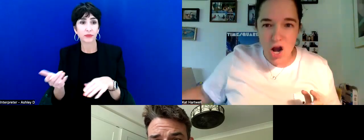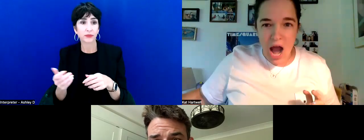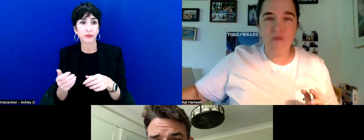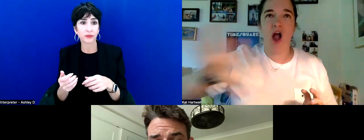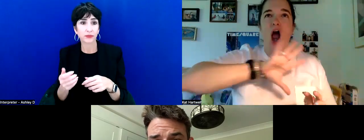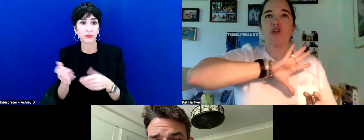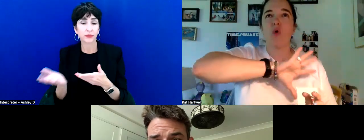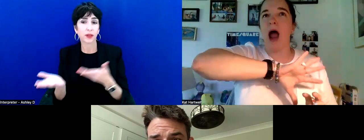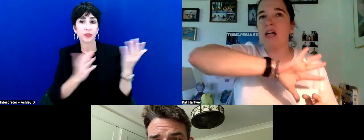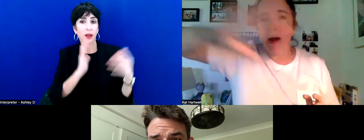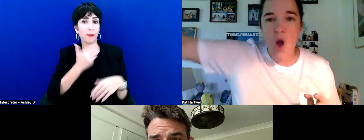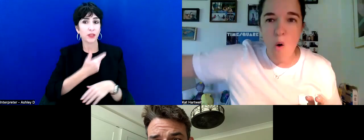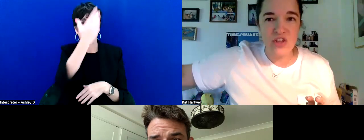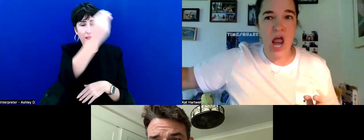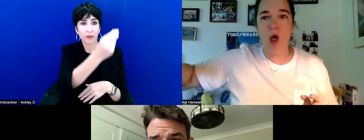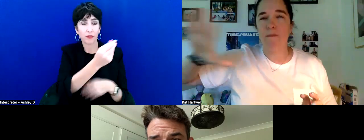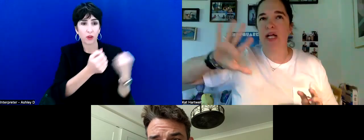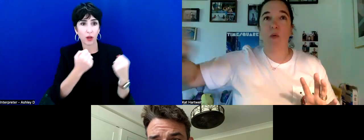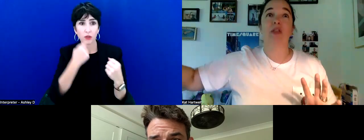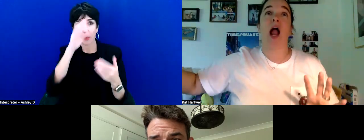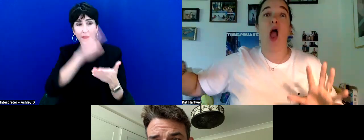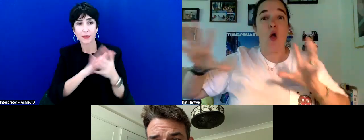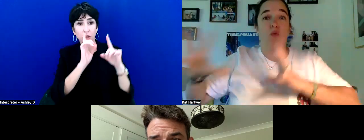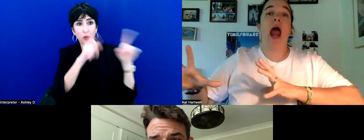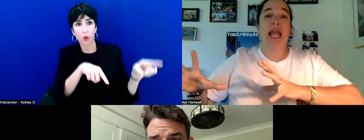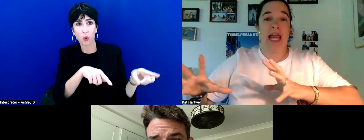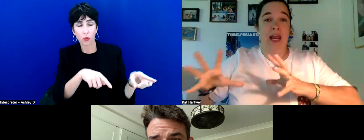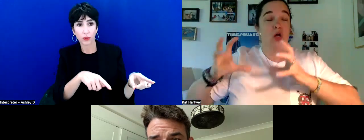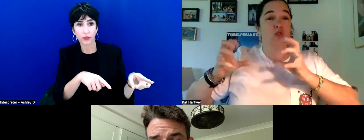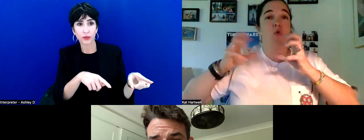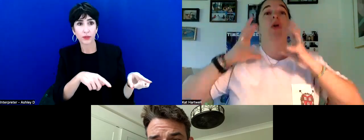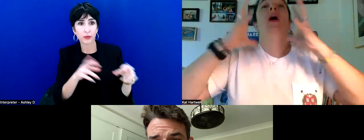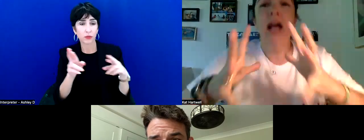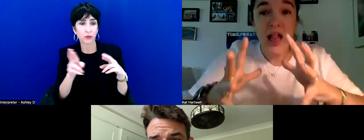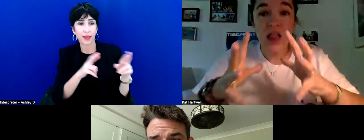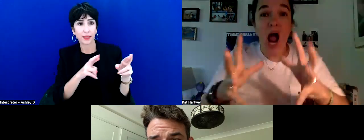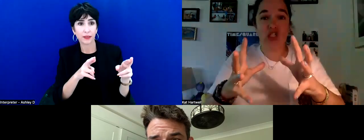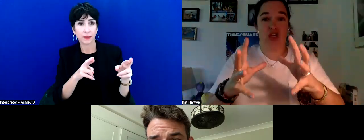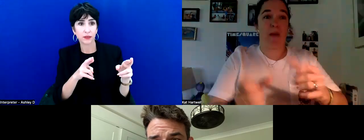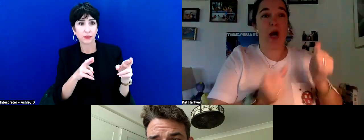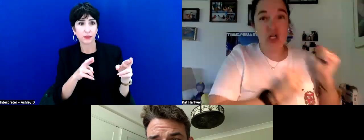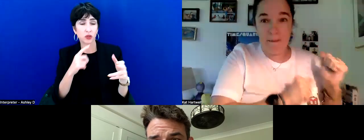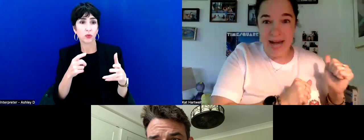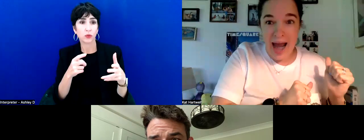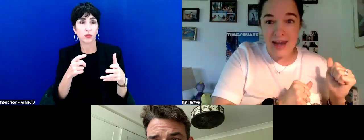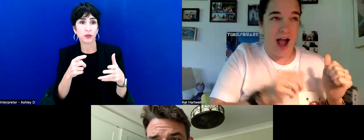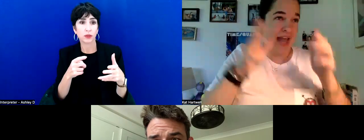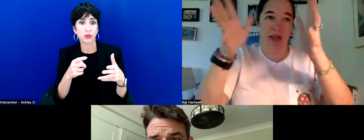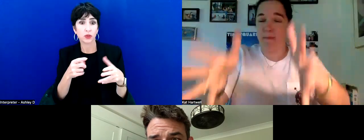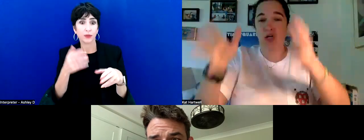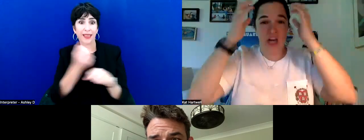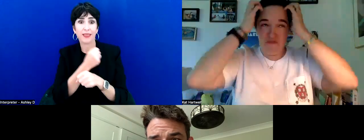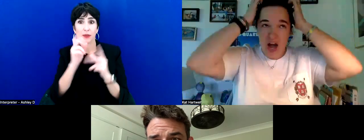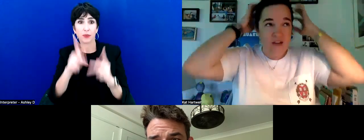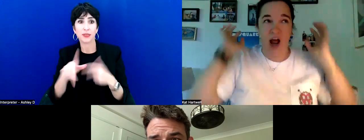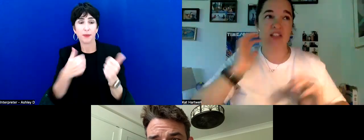my daughter out of the car, told my husband to go over there because he was like ready to lunge the person behind us and